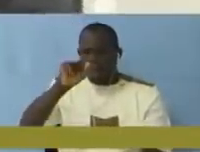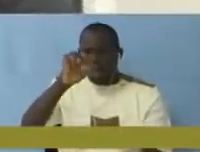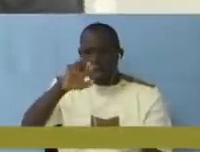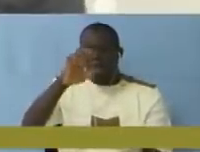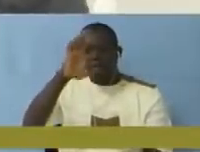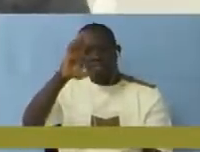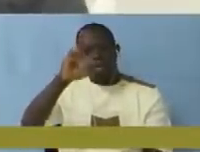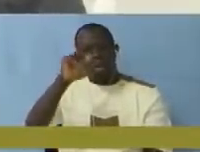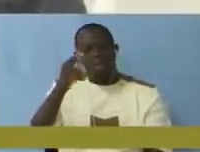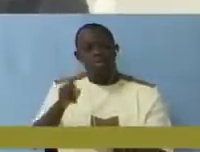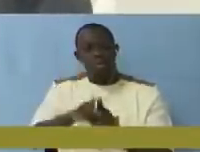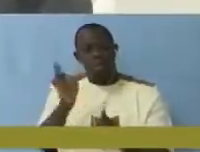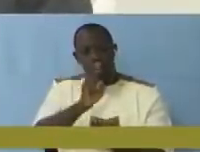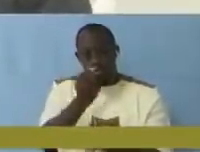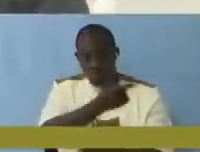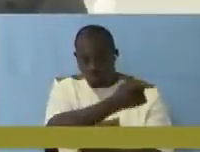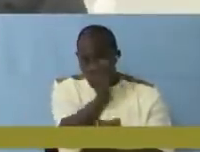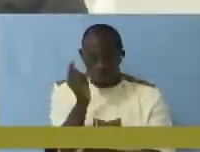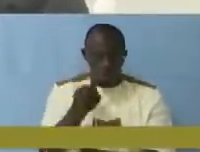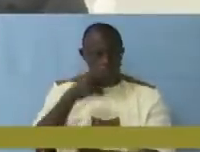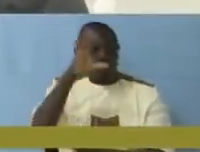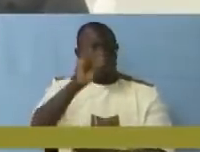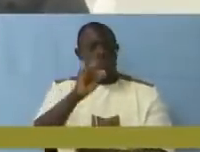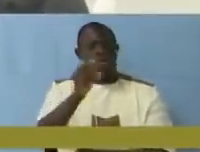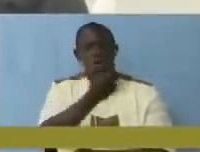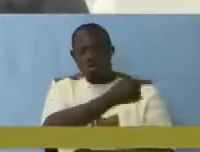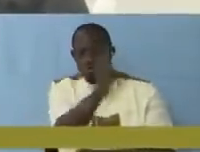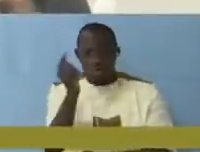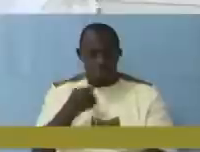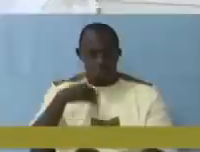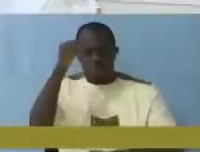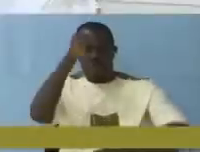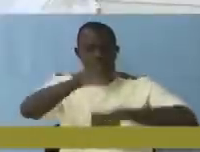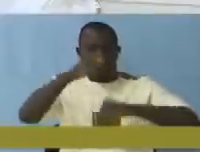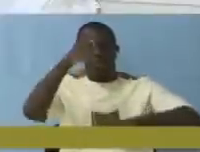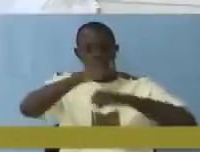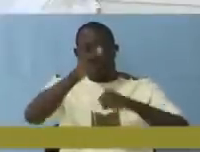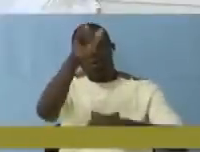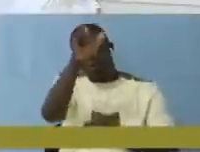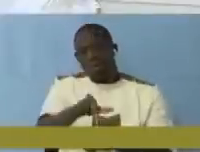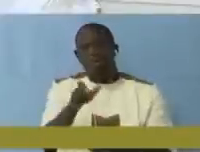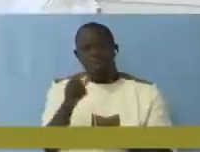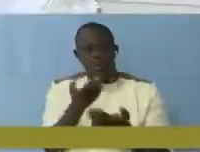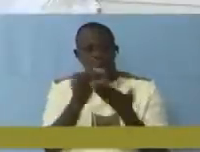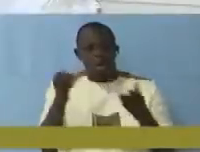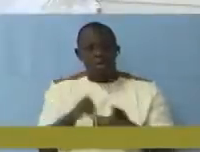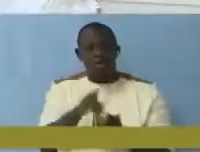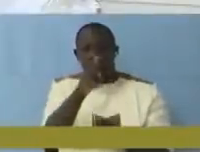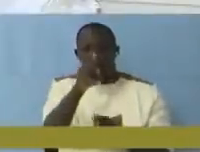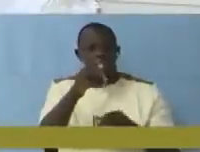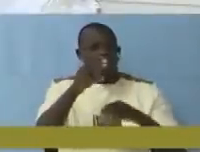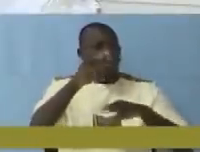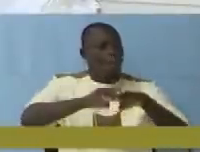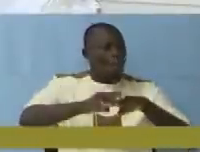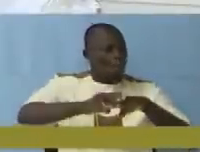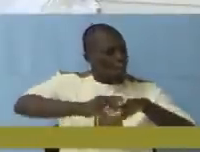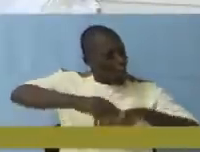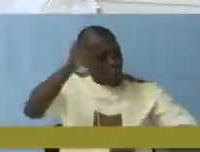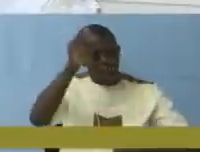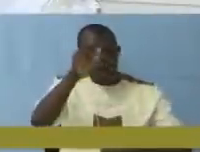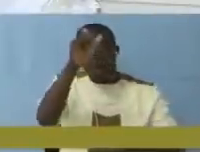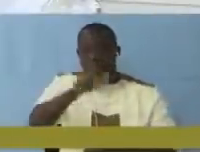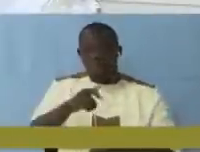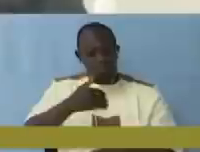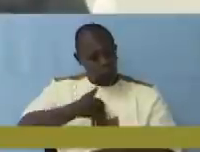people do. You are torturers. alto mu tajire la lenti I'm sorry. wuter la And that is why you are the most notorious at the NIA. wala sabu alto